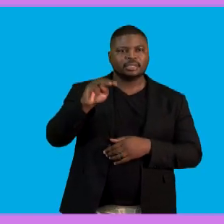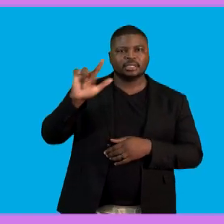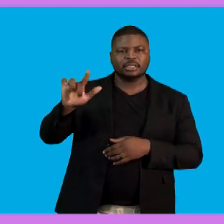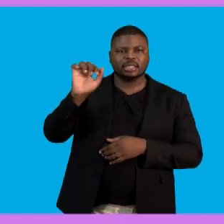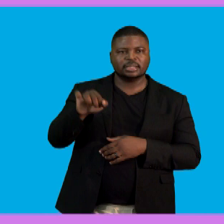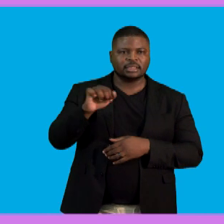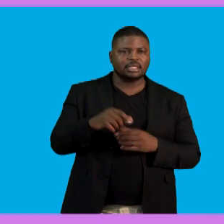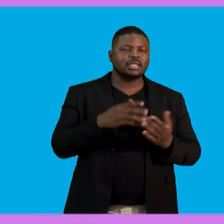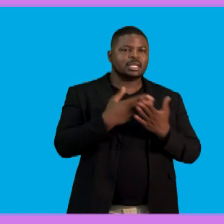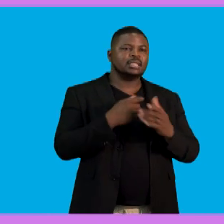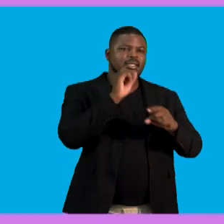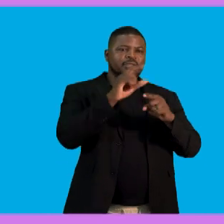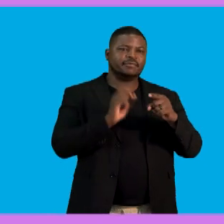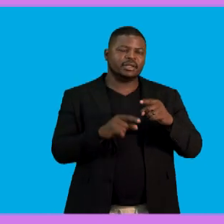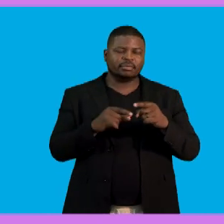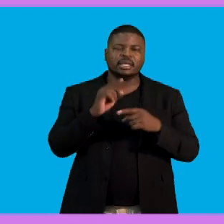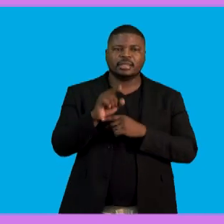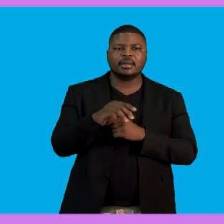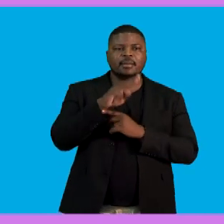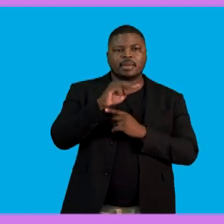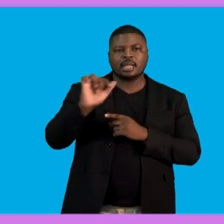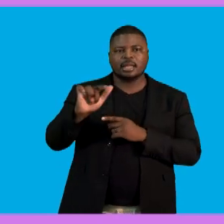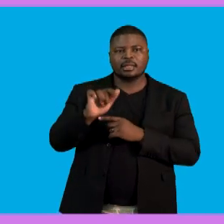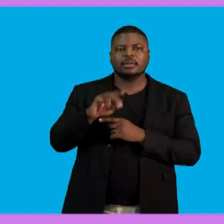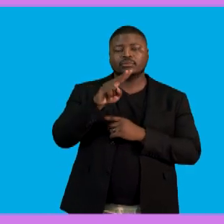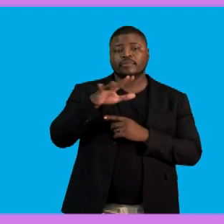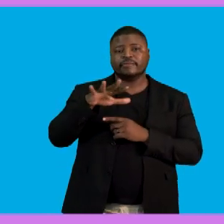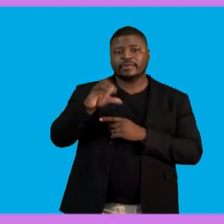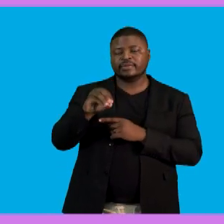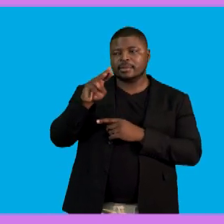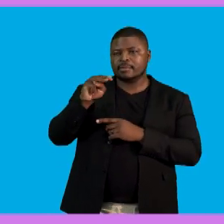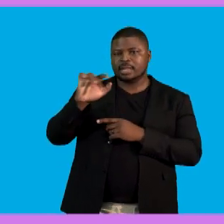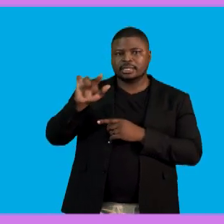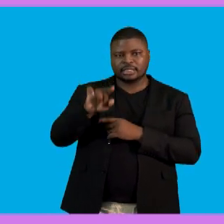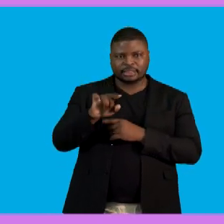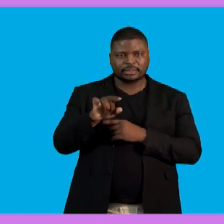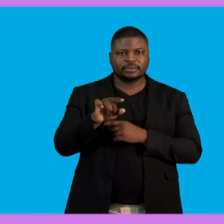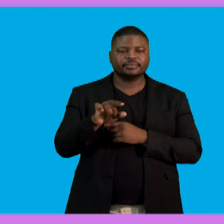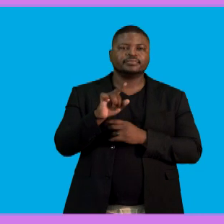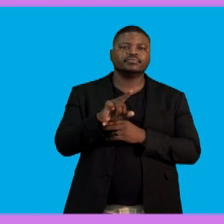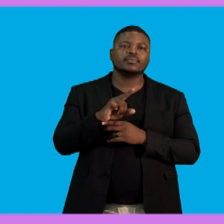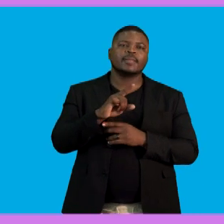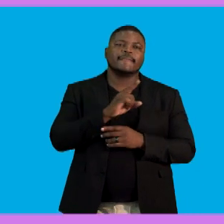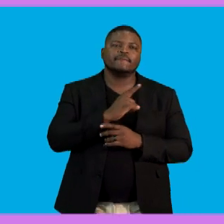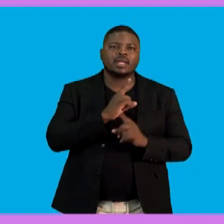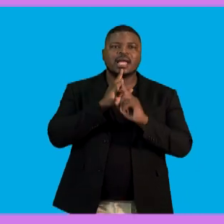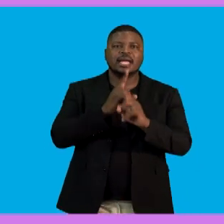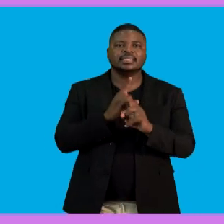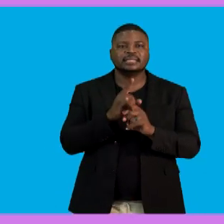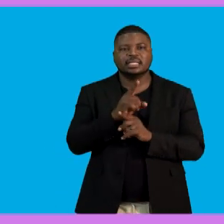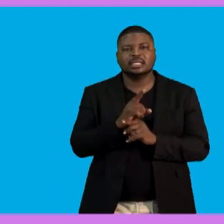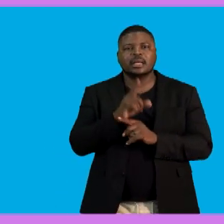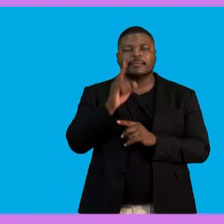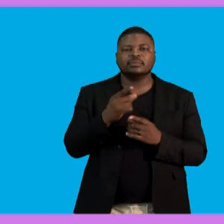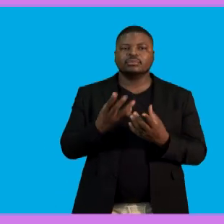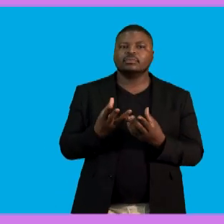So we divide by 250 milliliters, then we multiply by what? By this 1 cup. Because the answer we want at the end